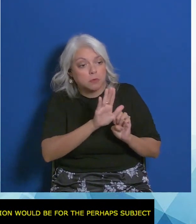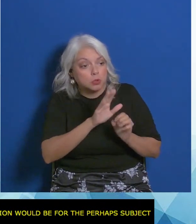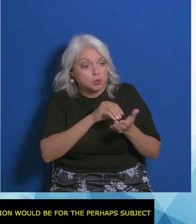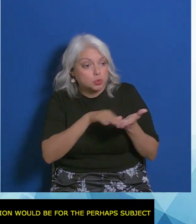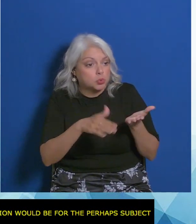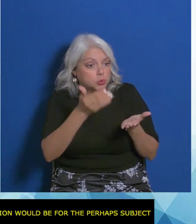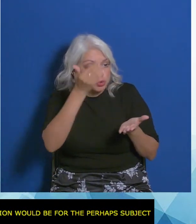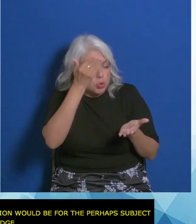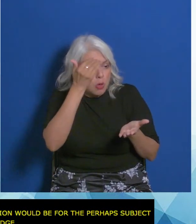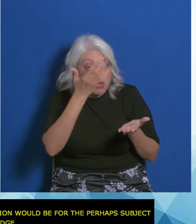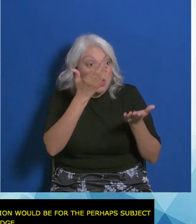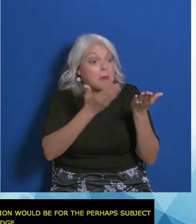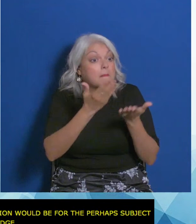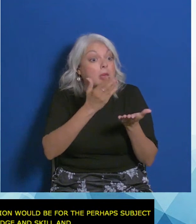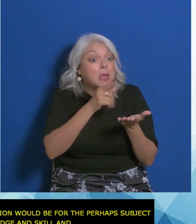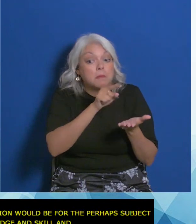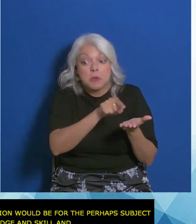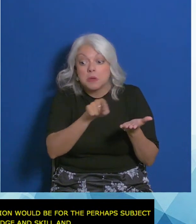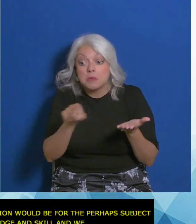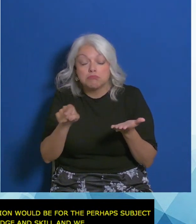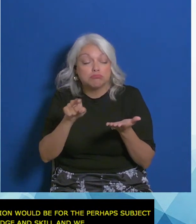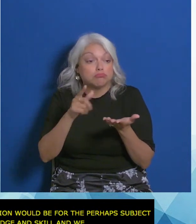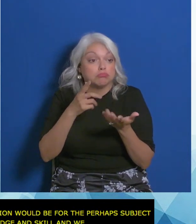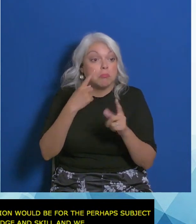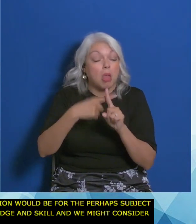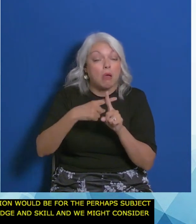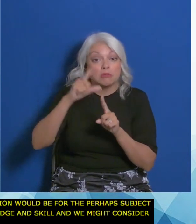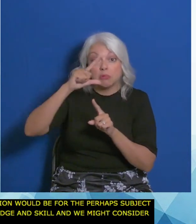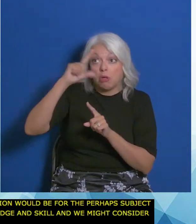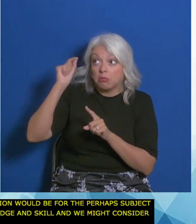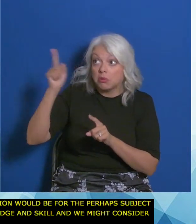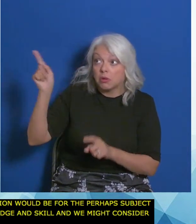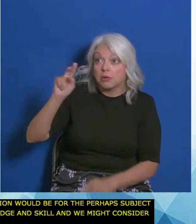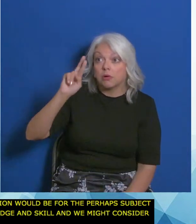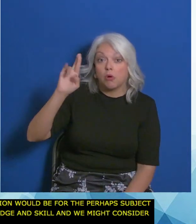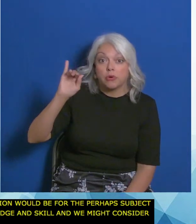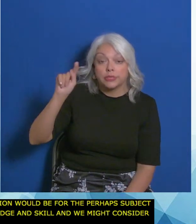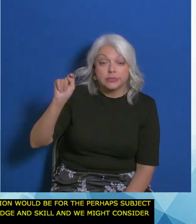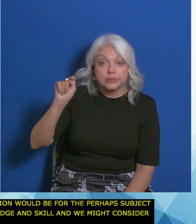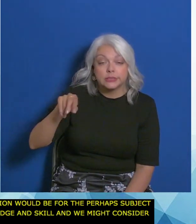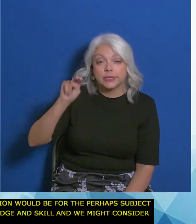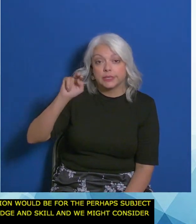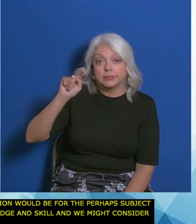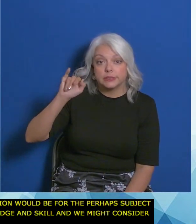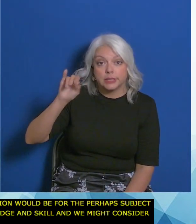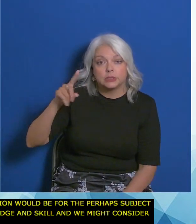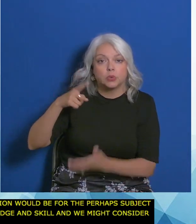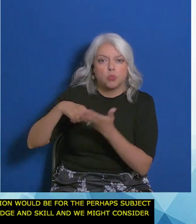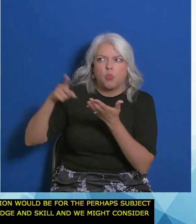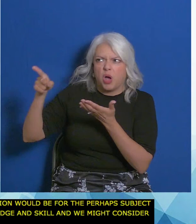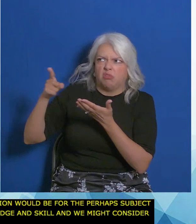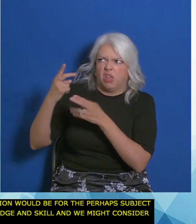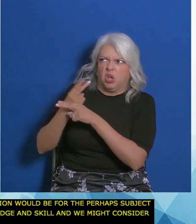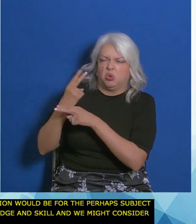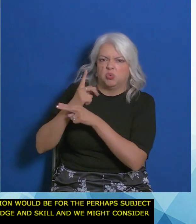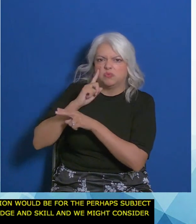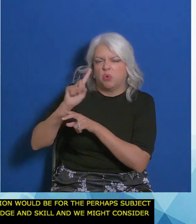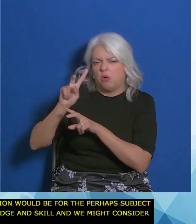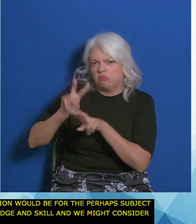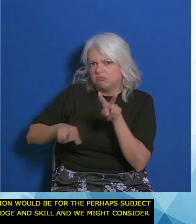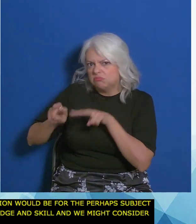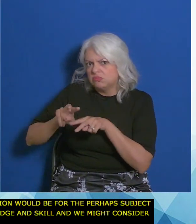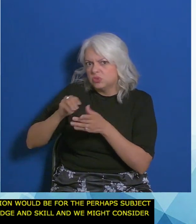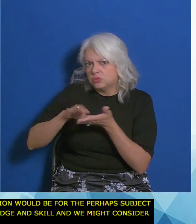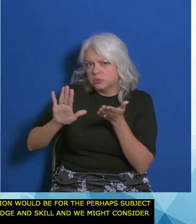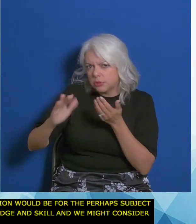consider what Gallaudet or RIT, NTID use to assess some of their students' knowledge and skills, and see what